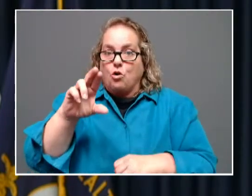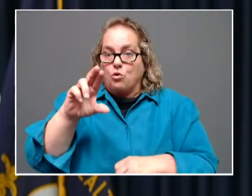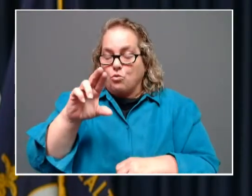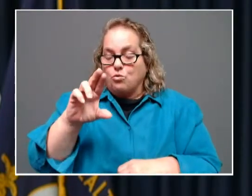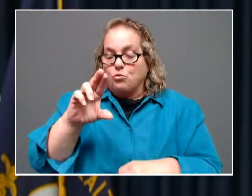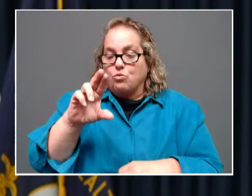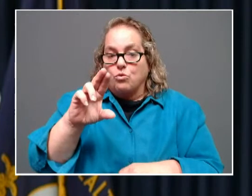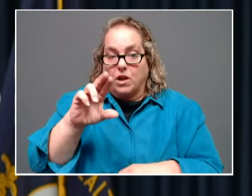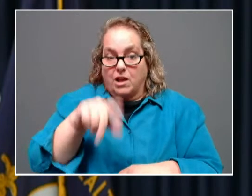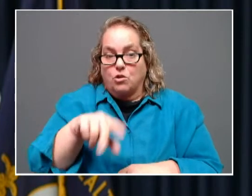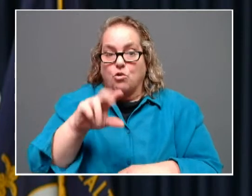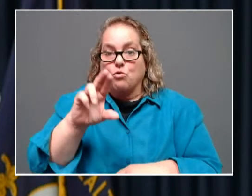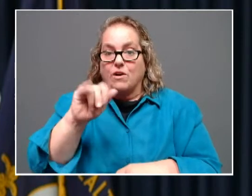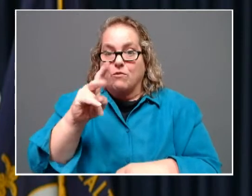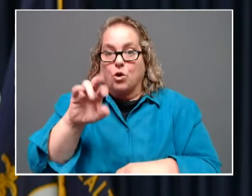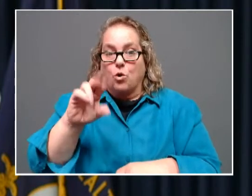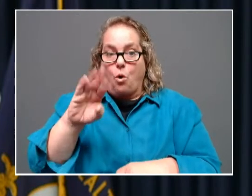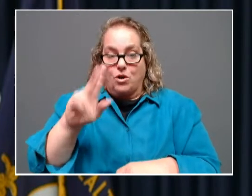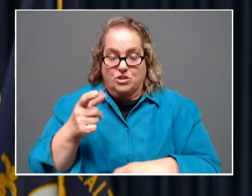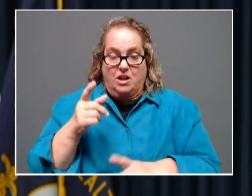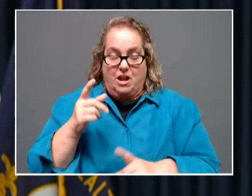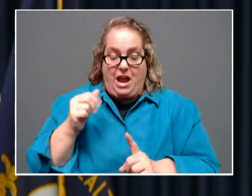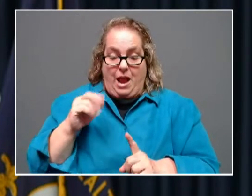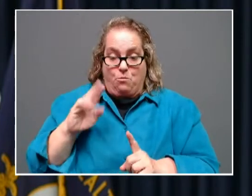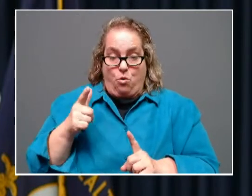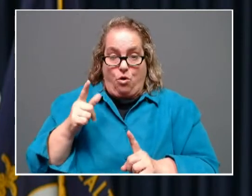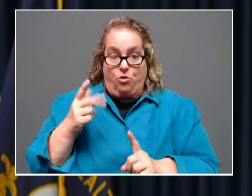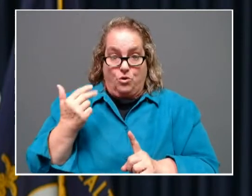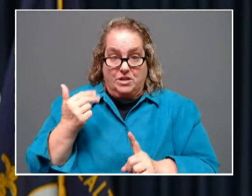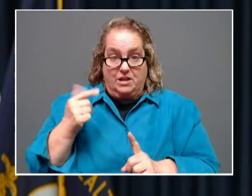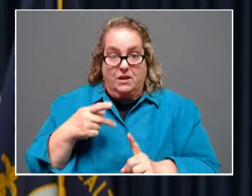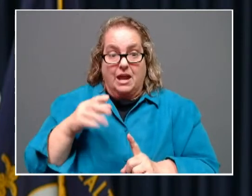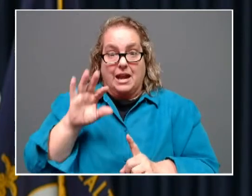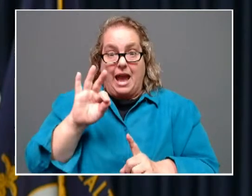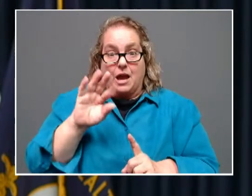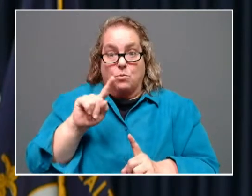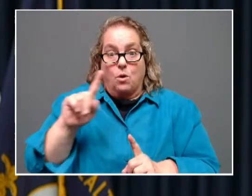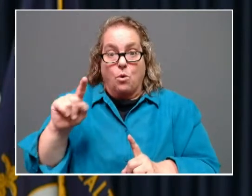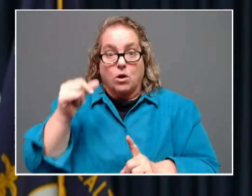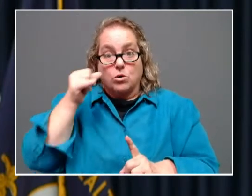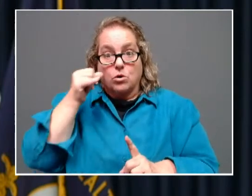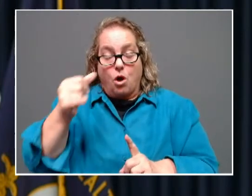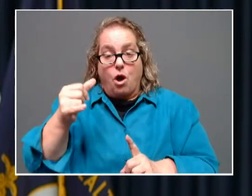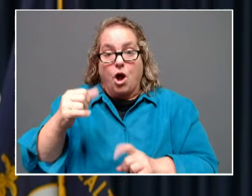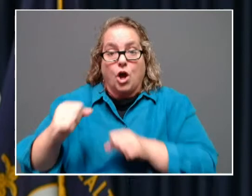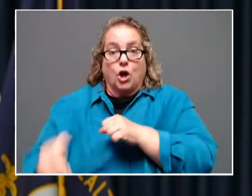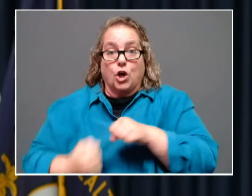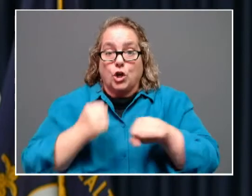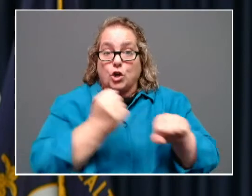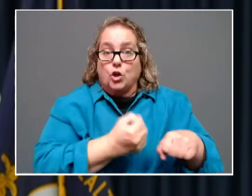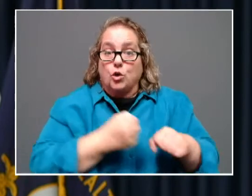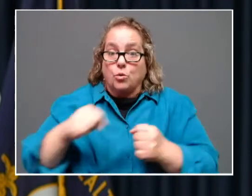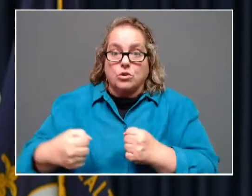18th, a 911 call came in about a pair of canoers who were overdue in the gorge.